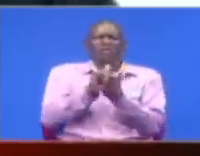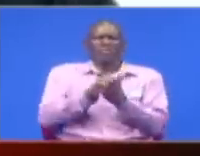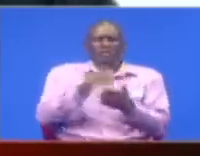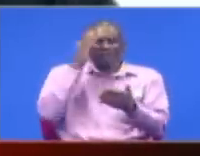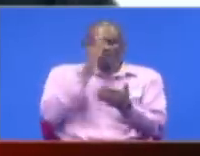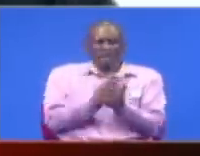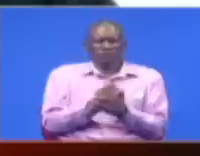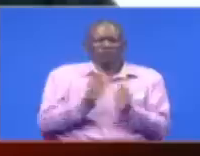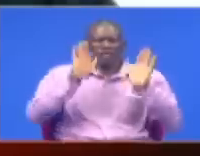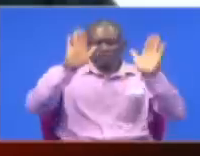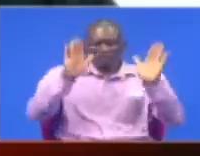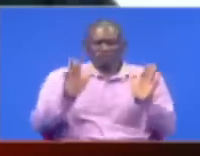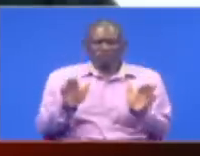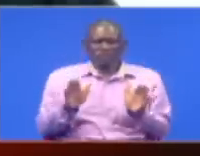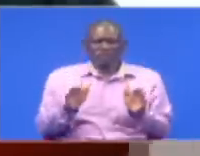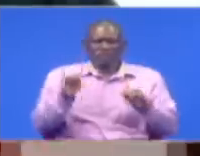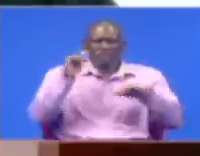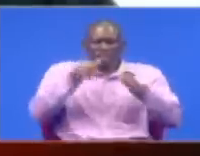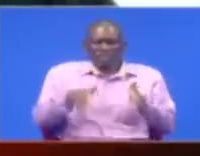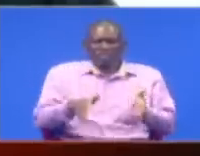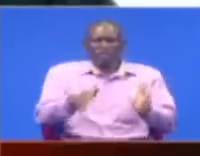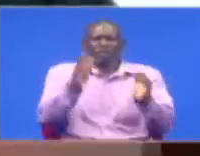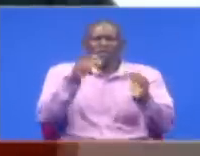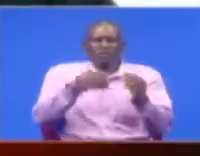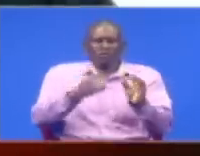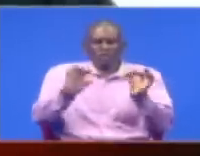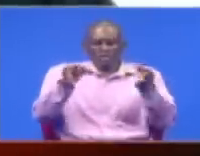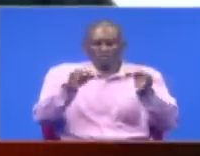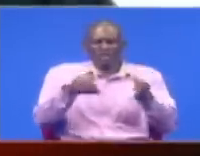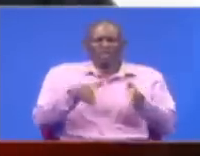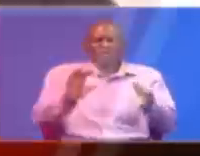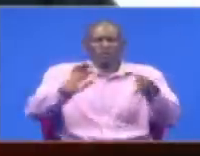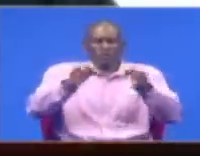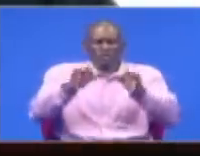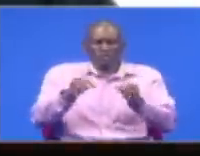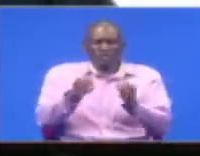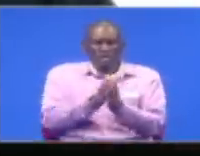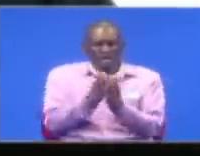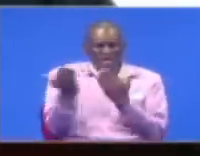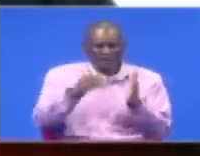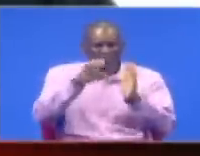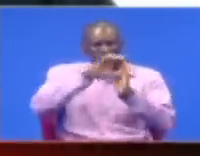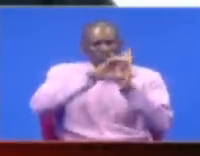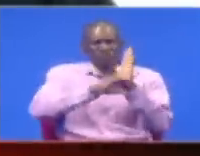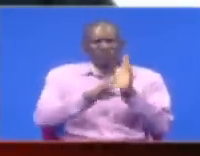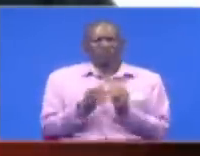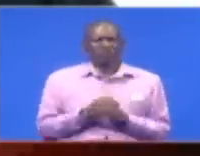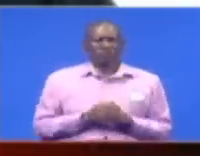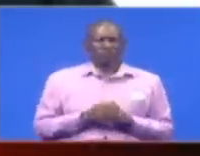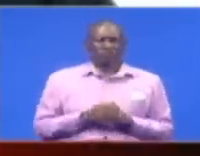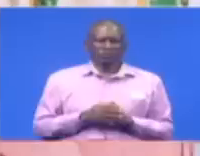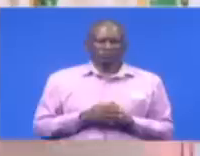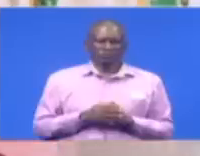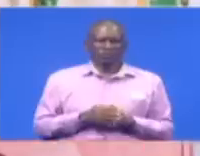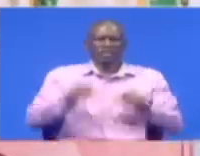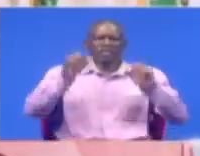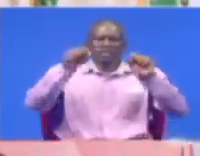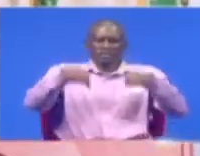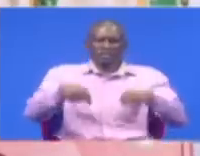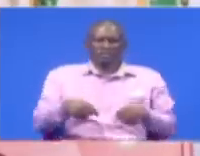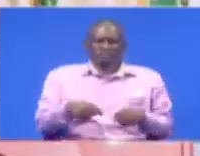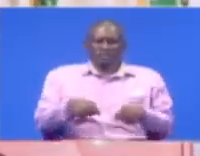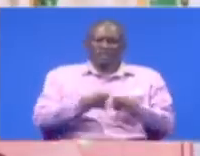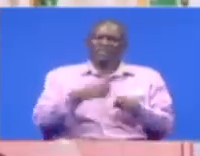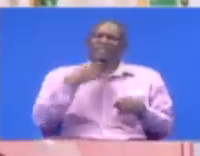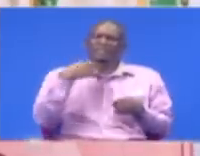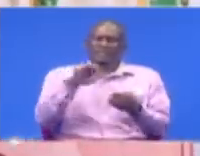actually relevant in the way you interpret and read the Constitution? Yes, my lord, as I've